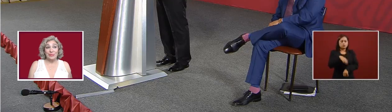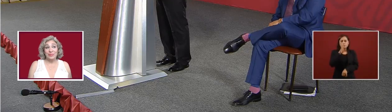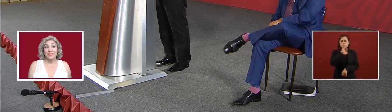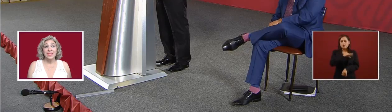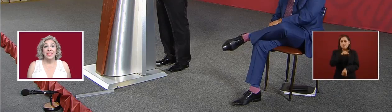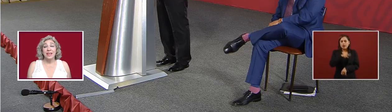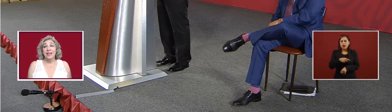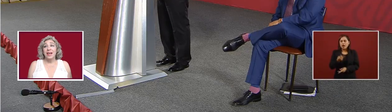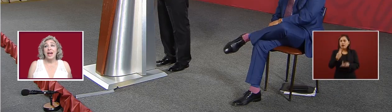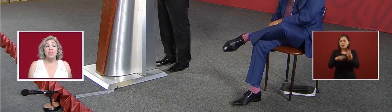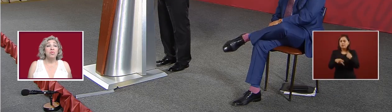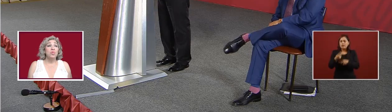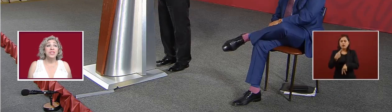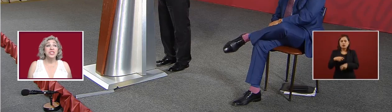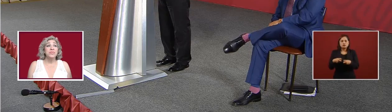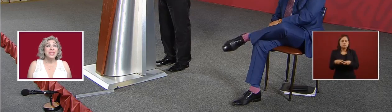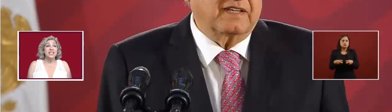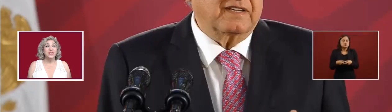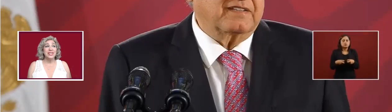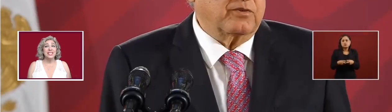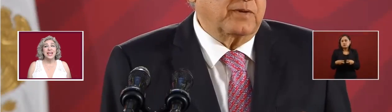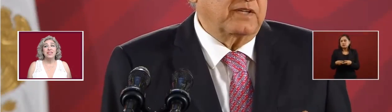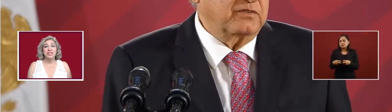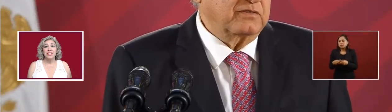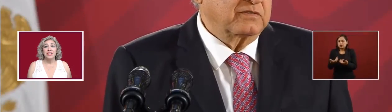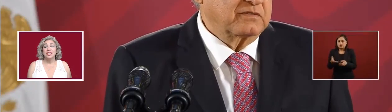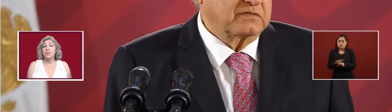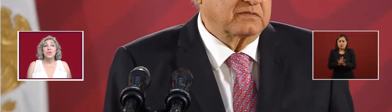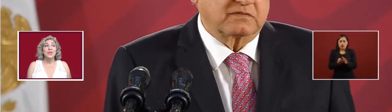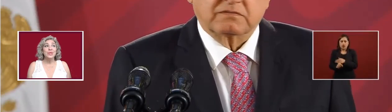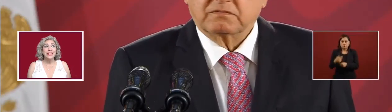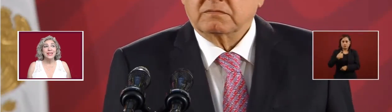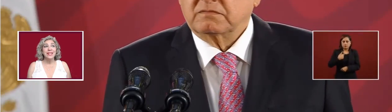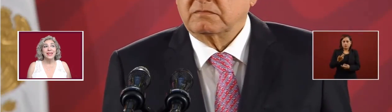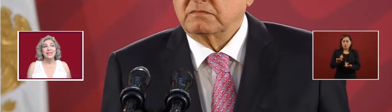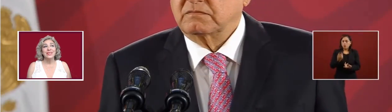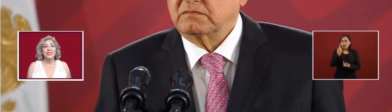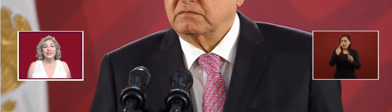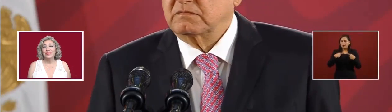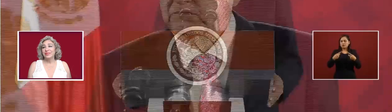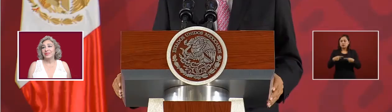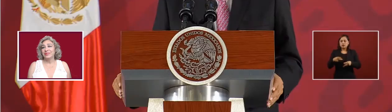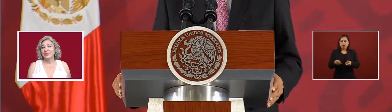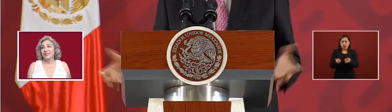how wouldn't you be stressed out someone who's stealing